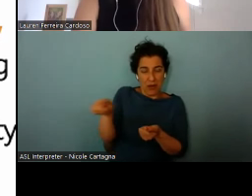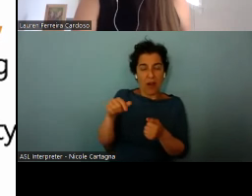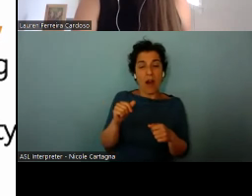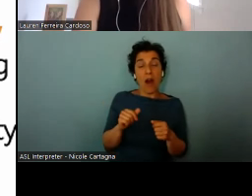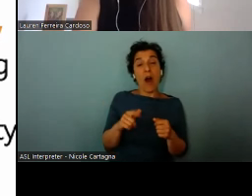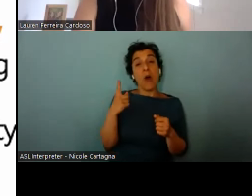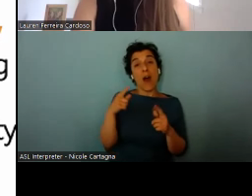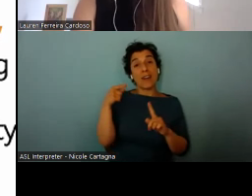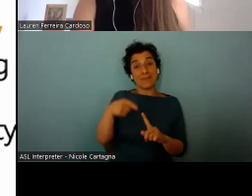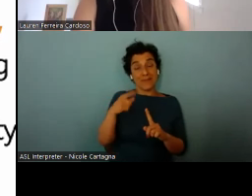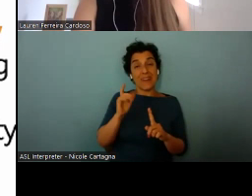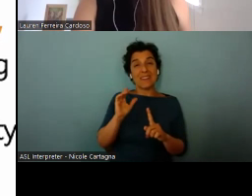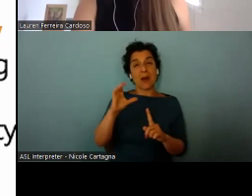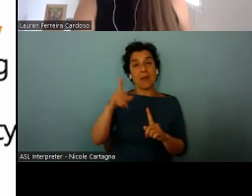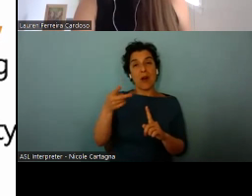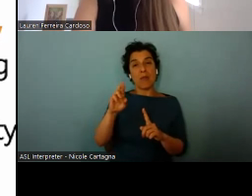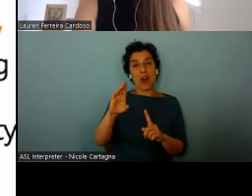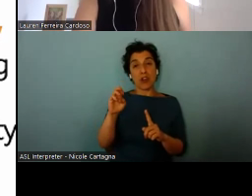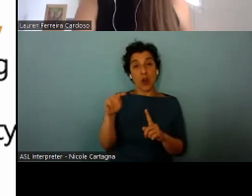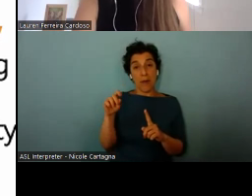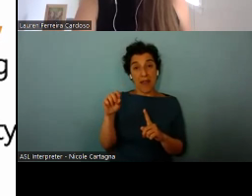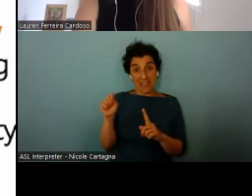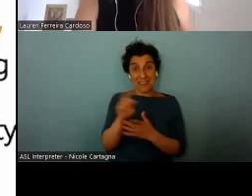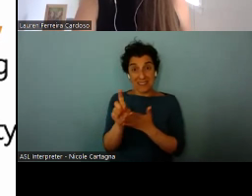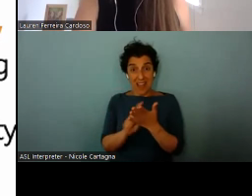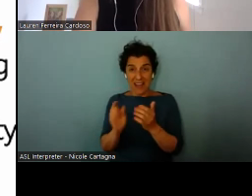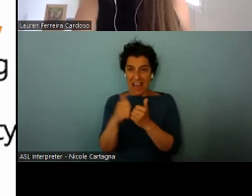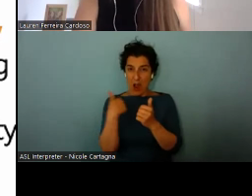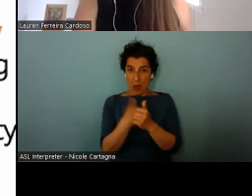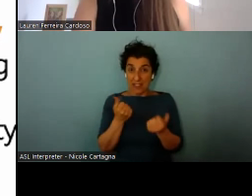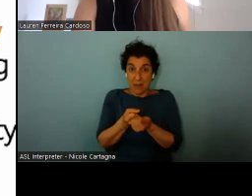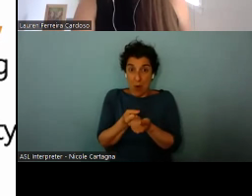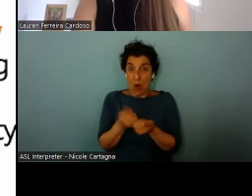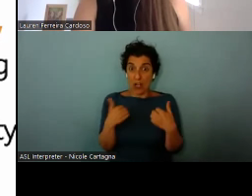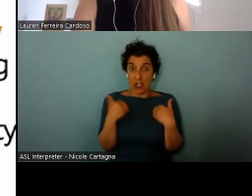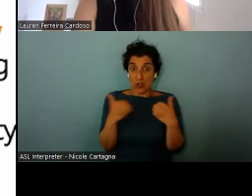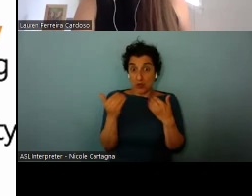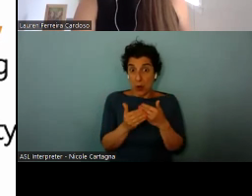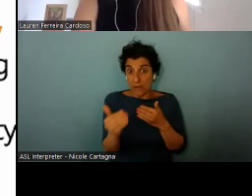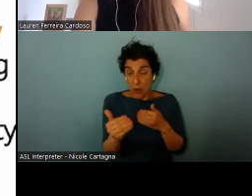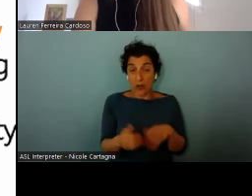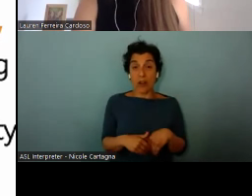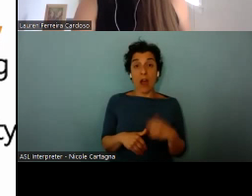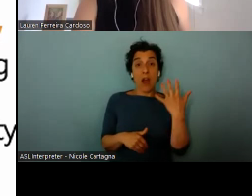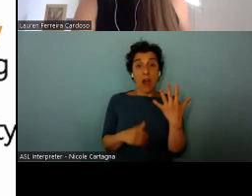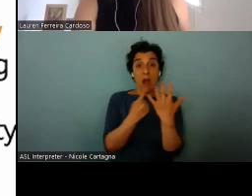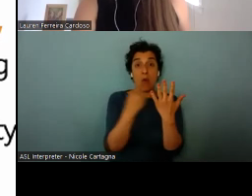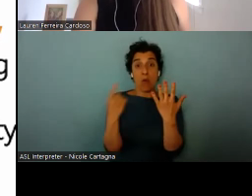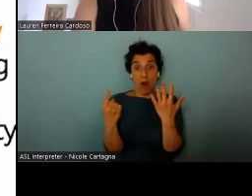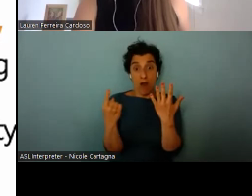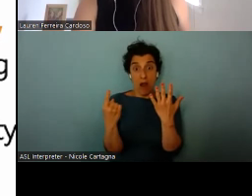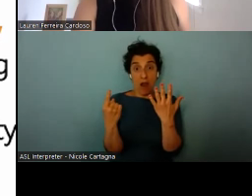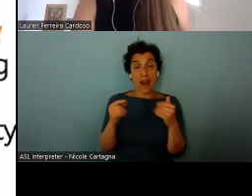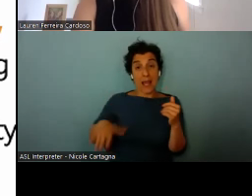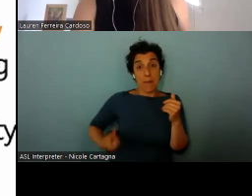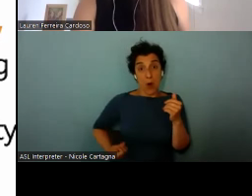the procurements that were designed at DPH around how we support youth going forward. 1 in 5 Cambodian respondents lost their